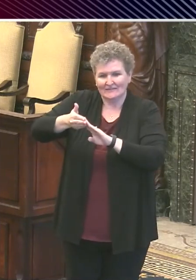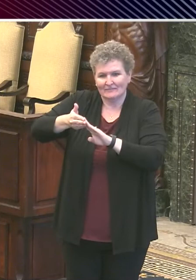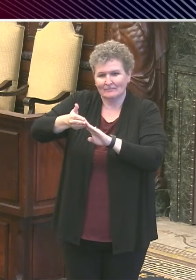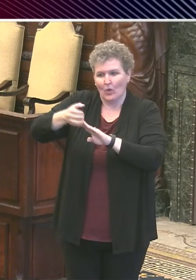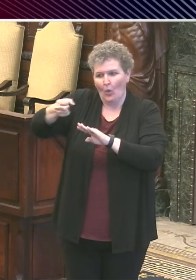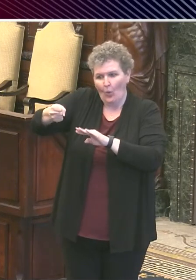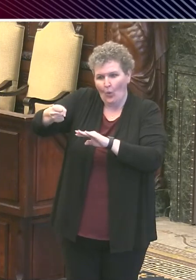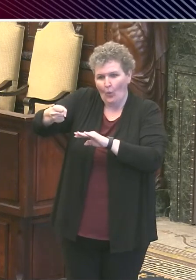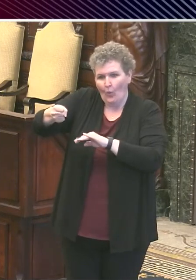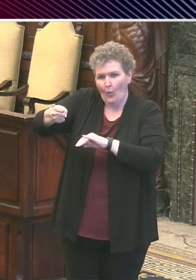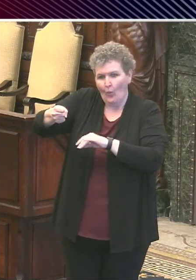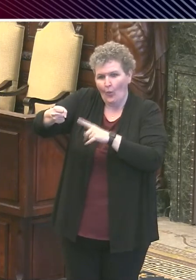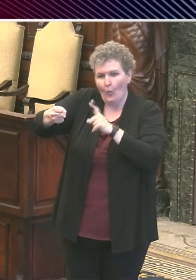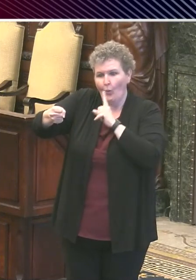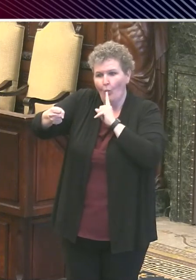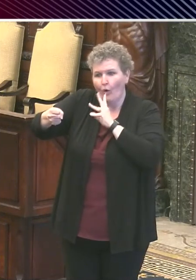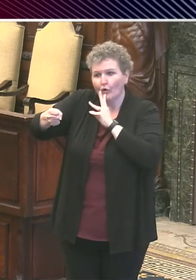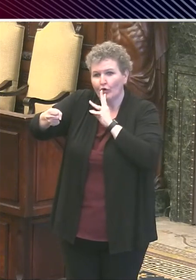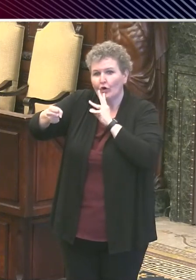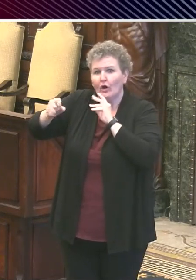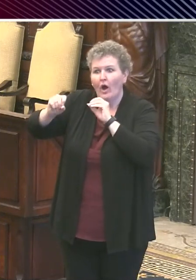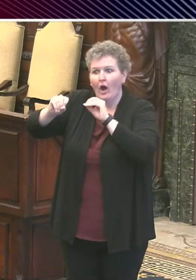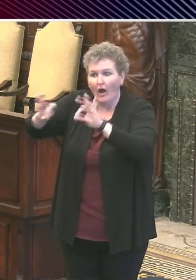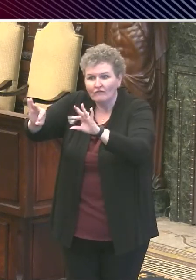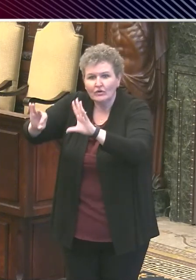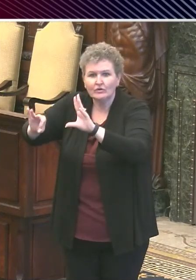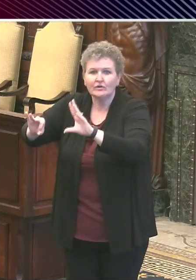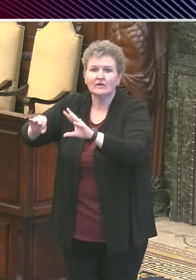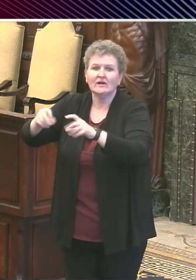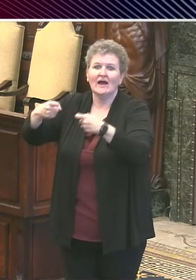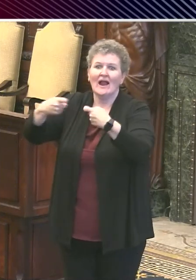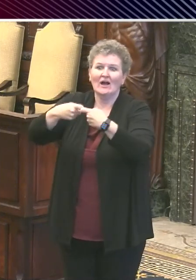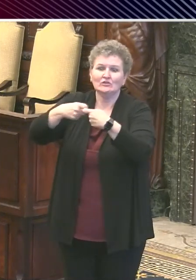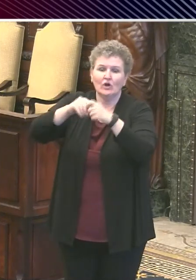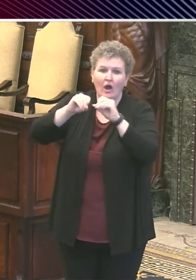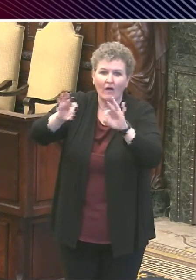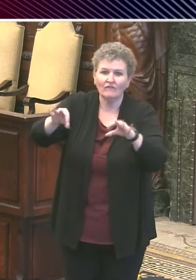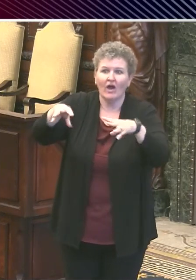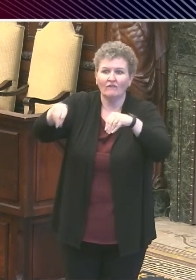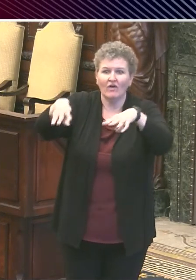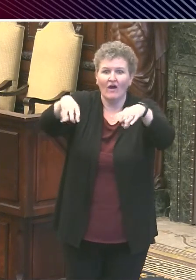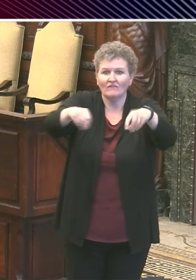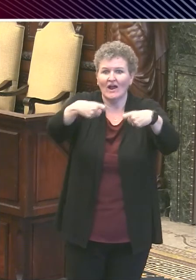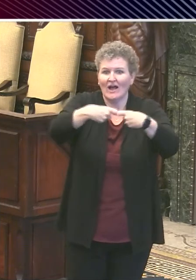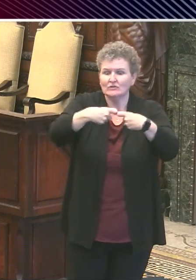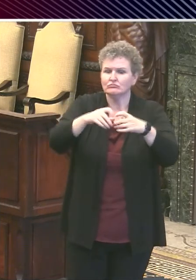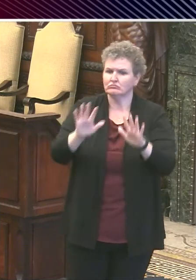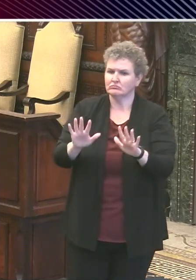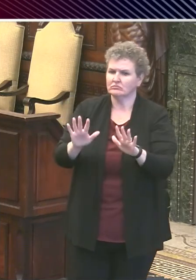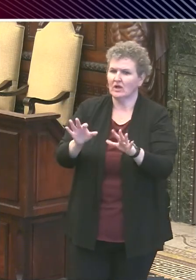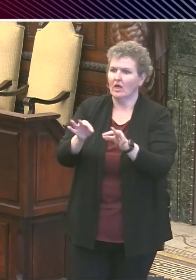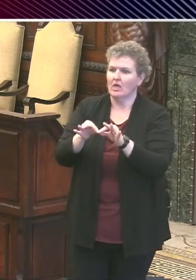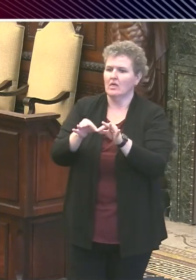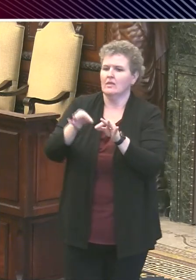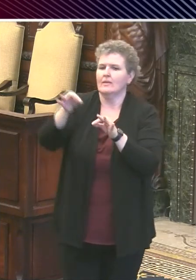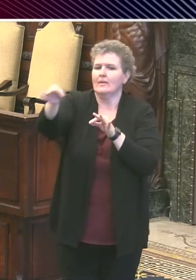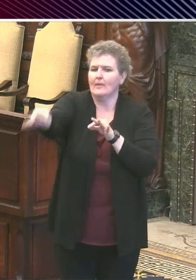shutoffs and gas shutoffs and the like. So we're contributing to keeping people sheltered and safe.